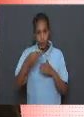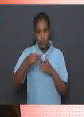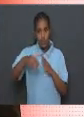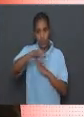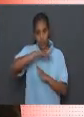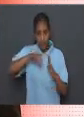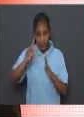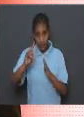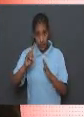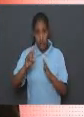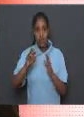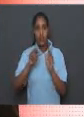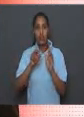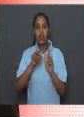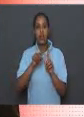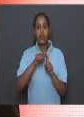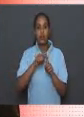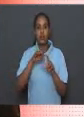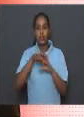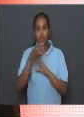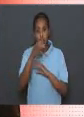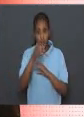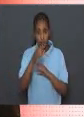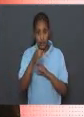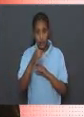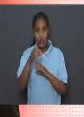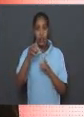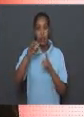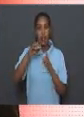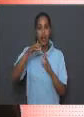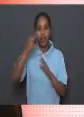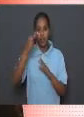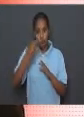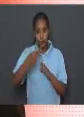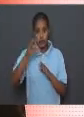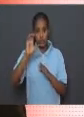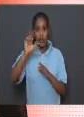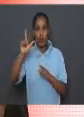electrode as its cathode in a solution of hydrogen chloride.